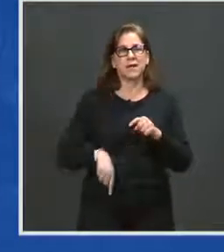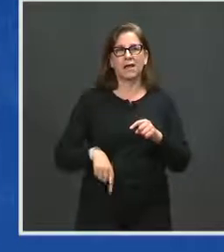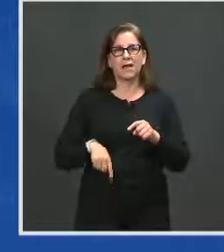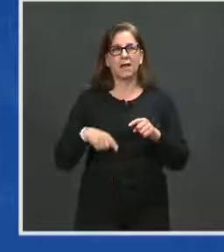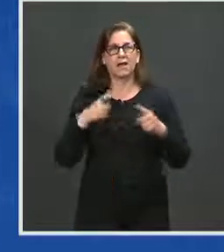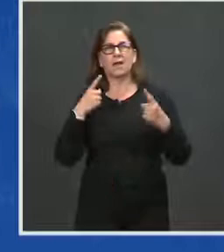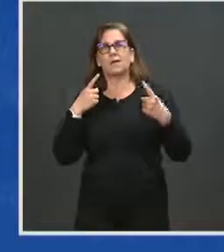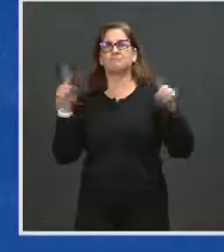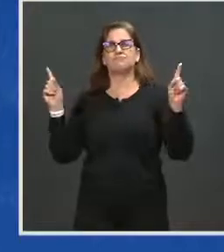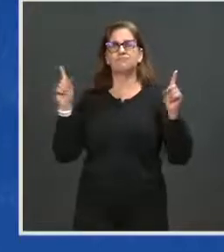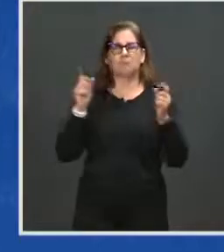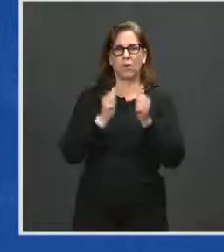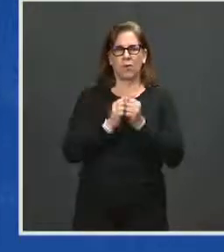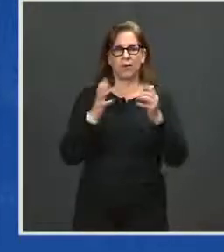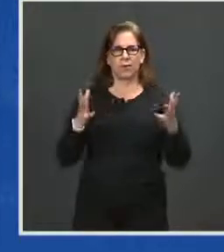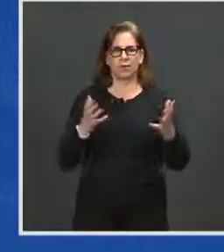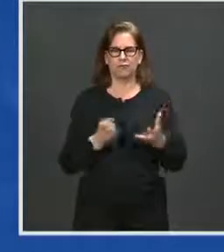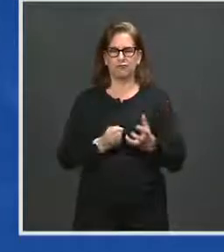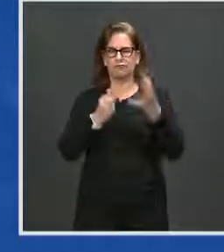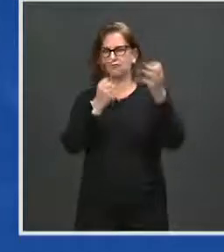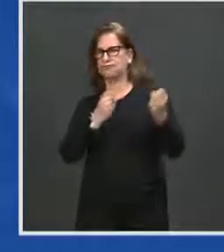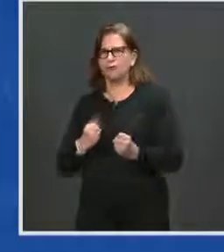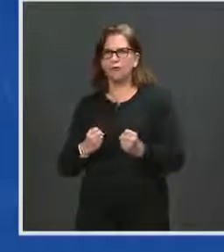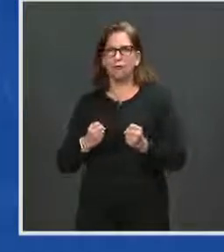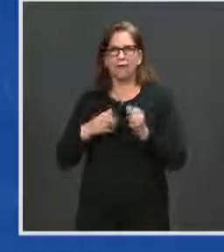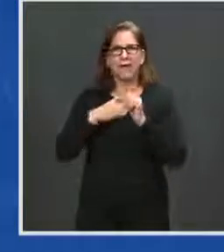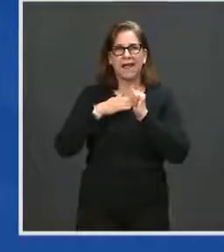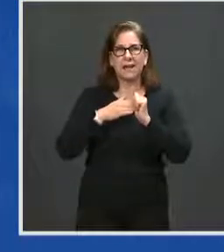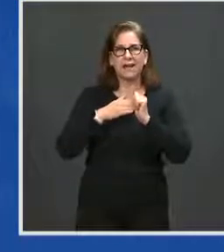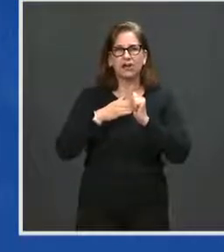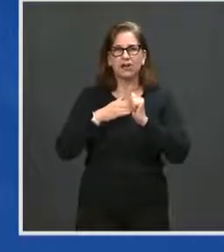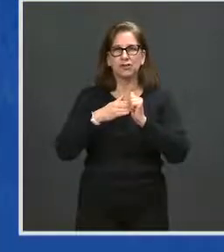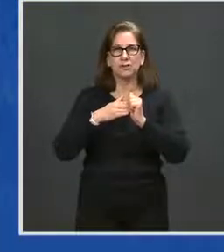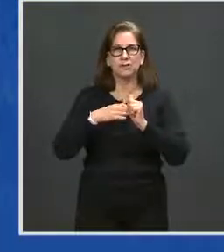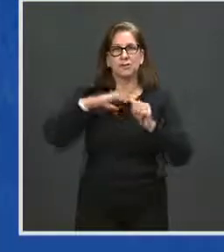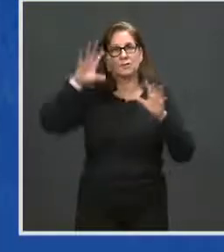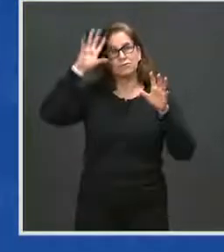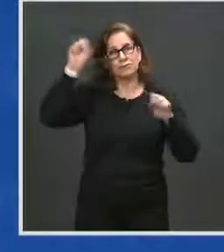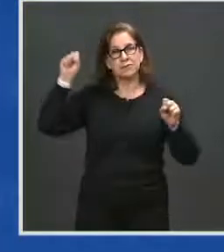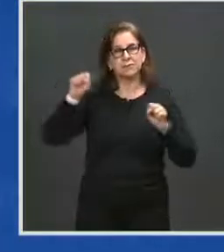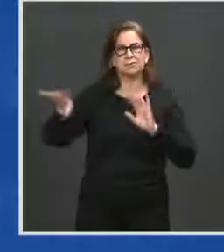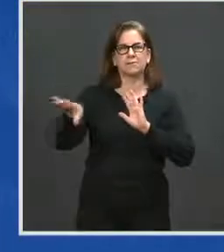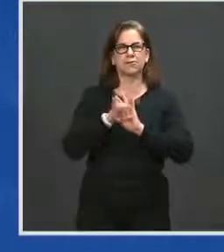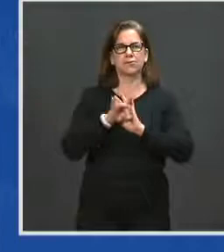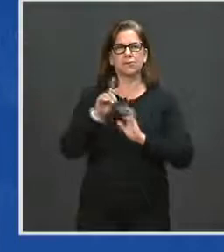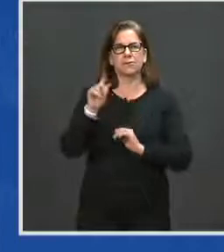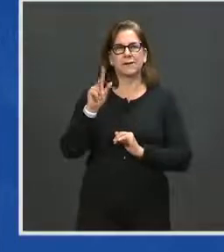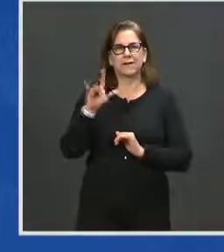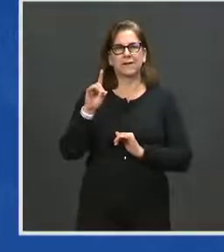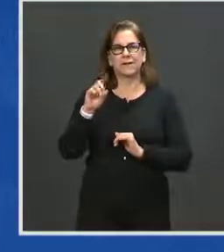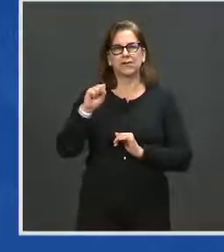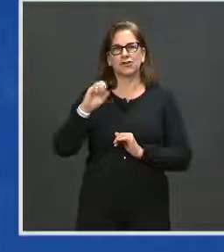is why the President has nominated David Shipman to be the next ATF director.